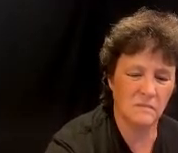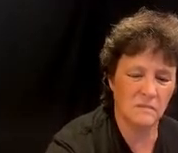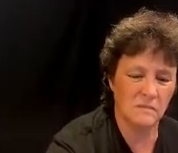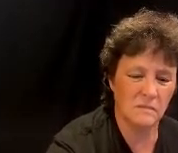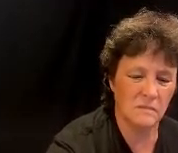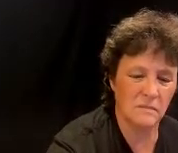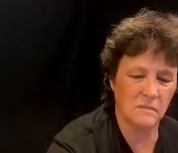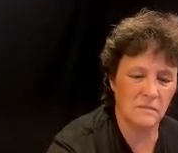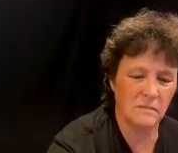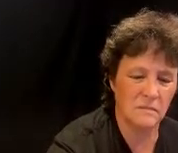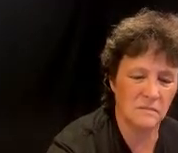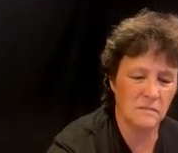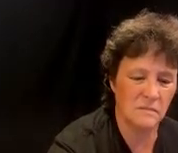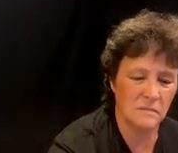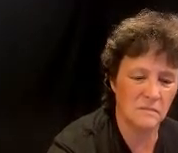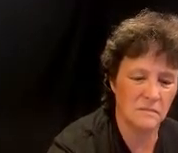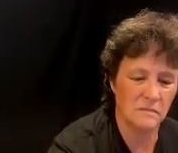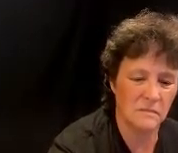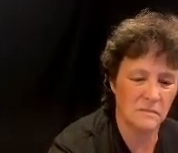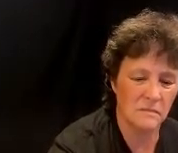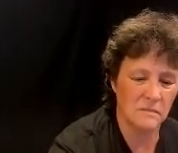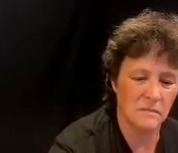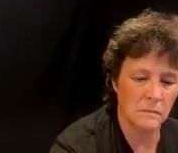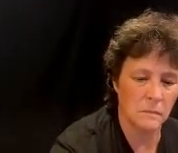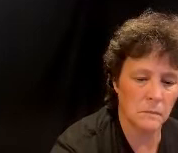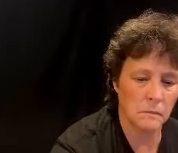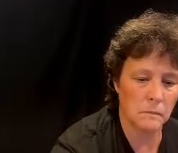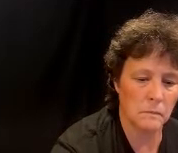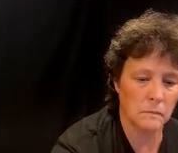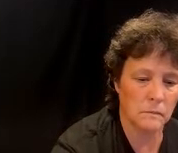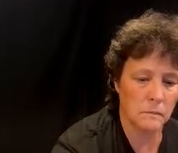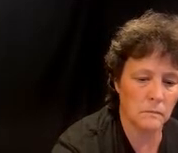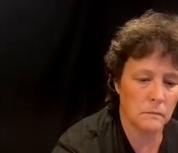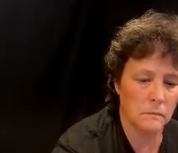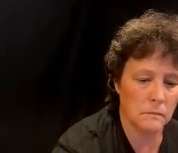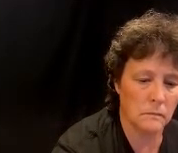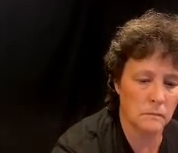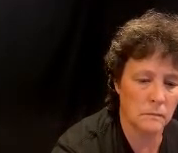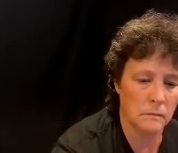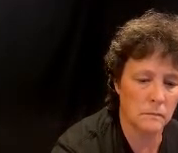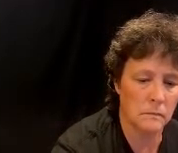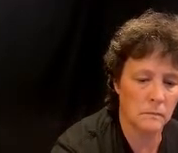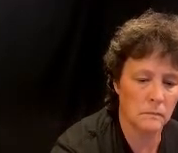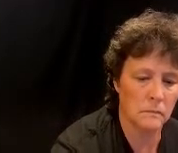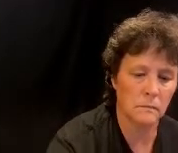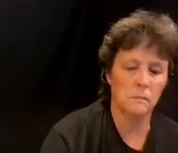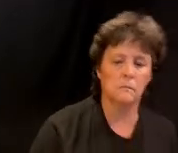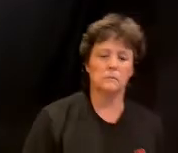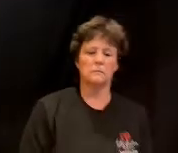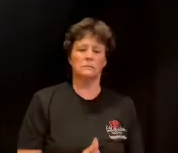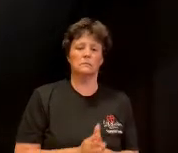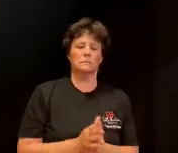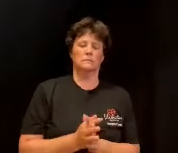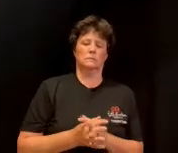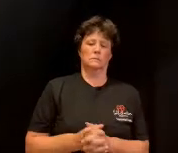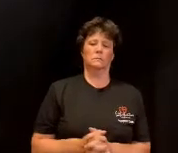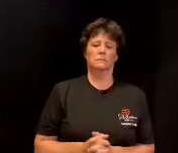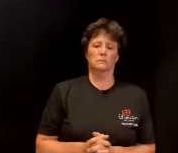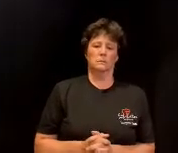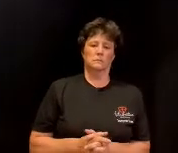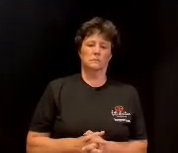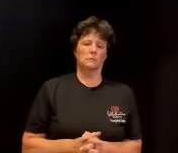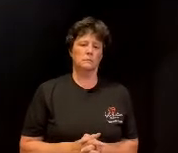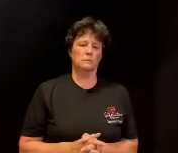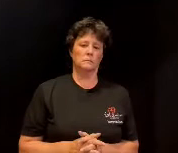Maybe go up a little bit. Turn one off or something. It's the hardest thing, man. This room is the hardest thing to